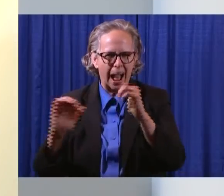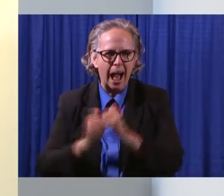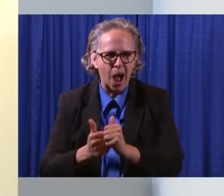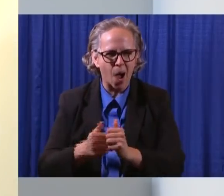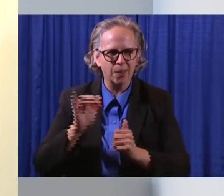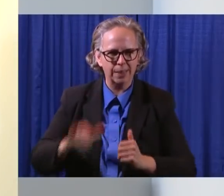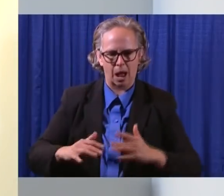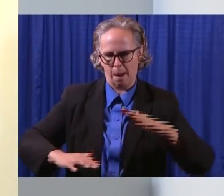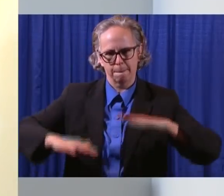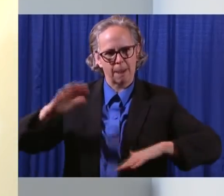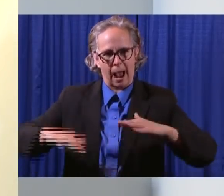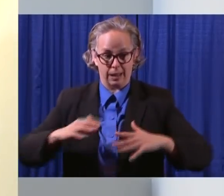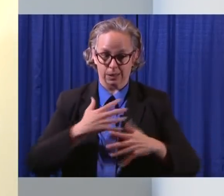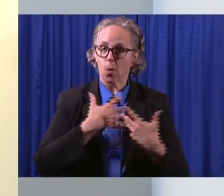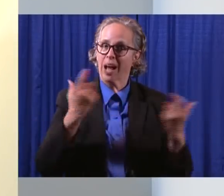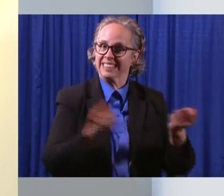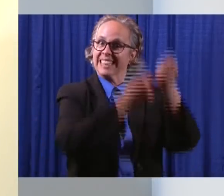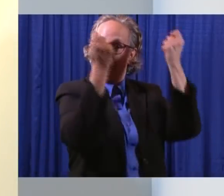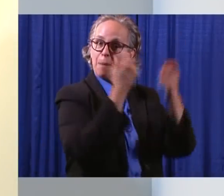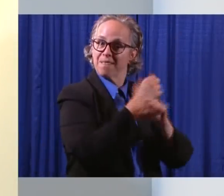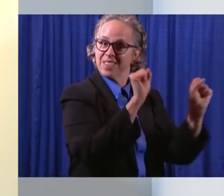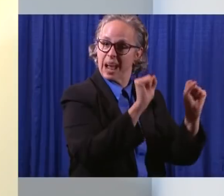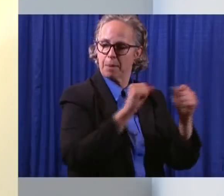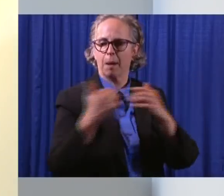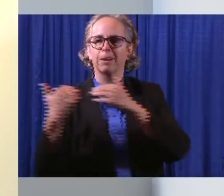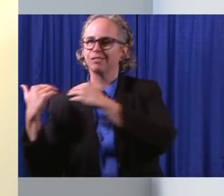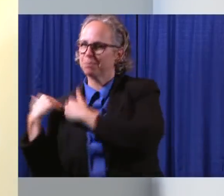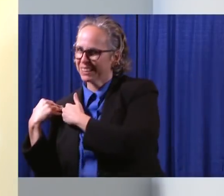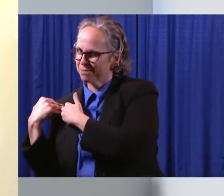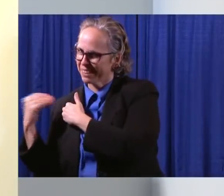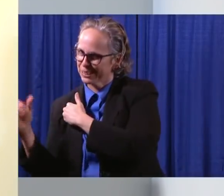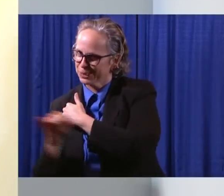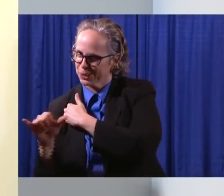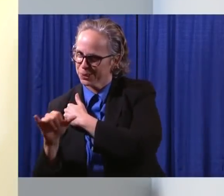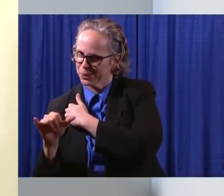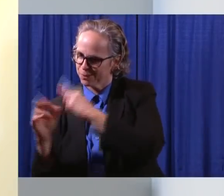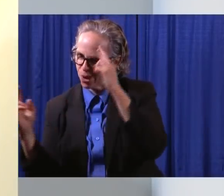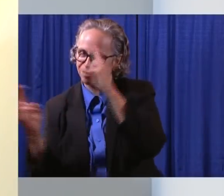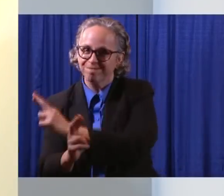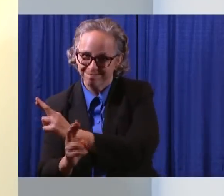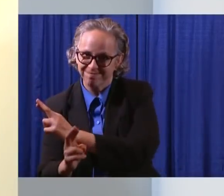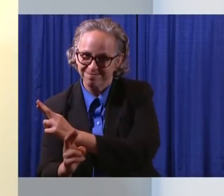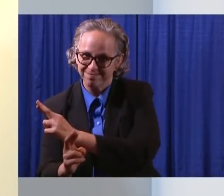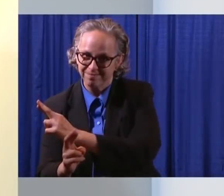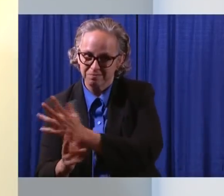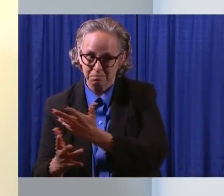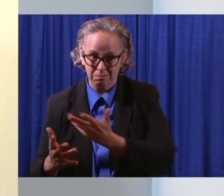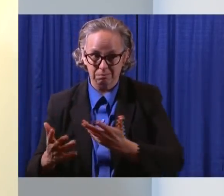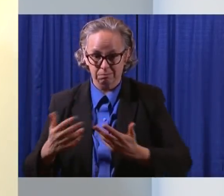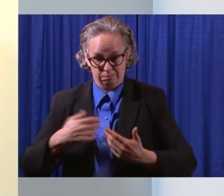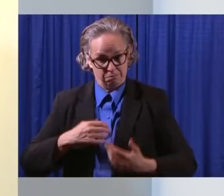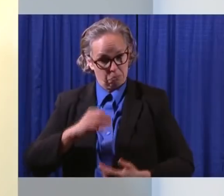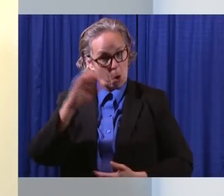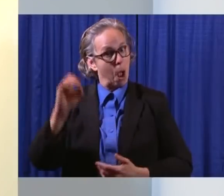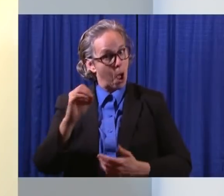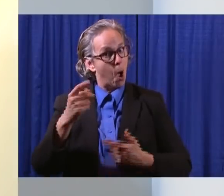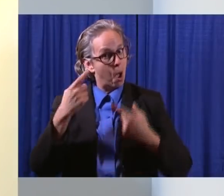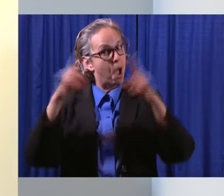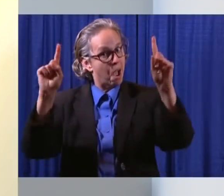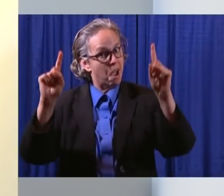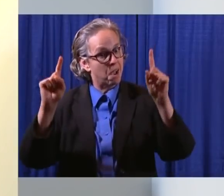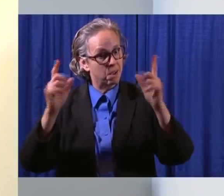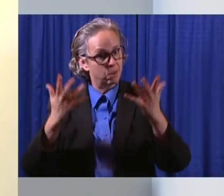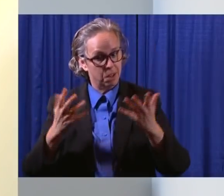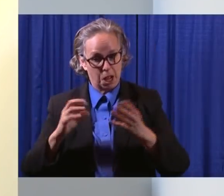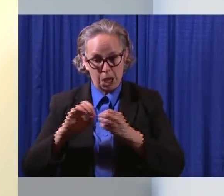responsibility, and Ohioans have done so great so far. That's why our numbers continue to be solid.